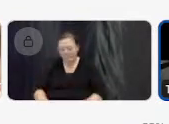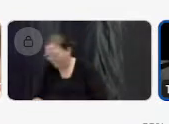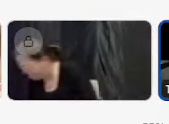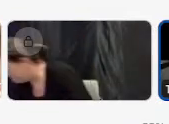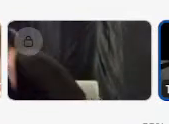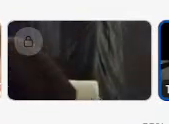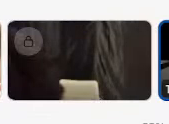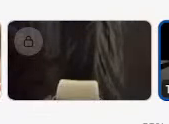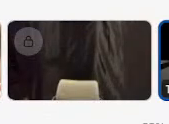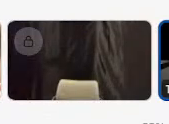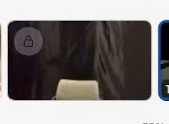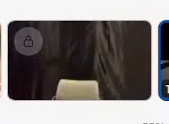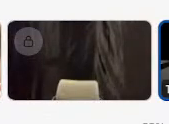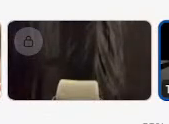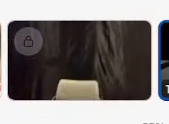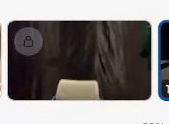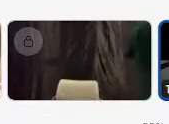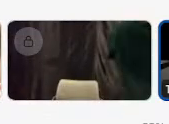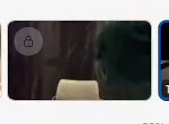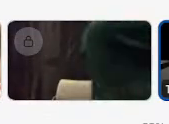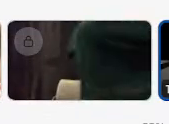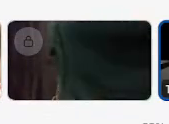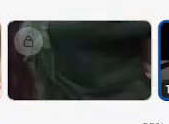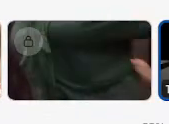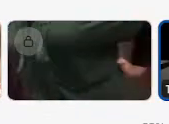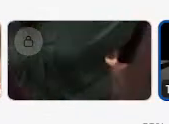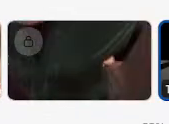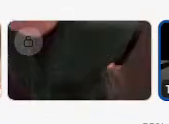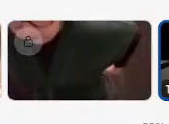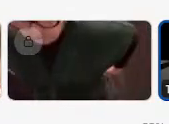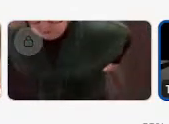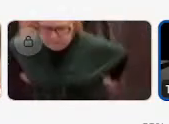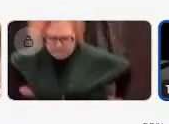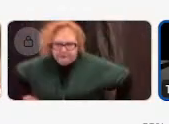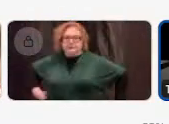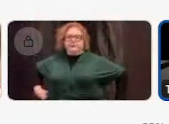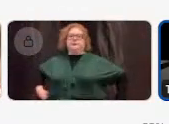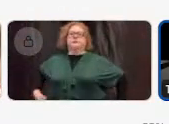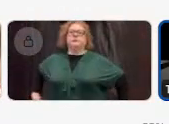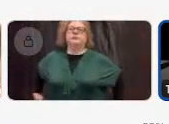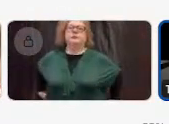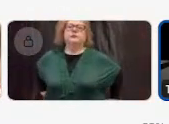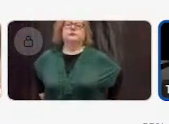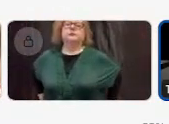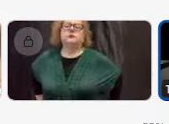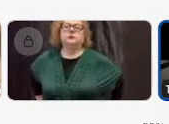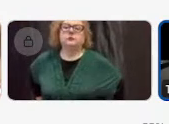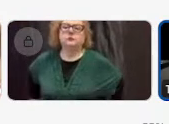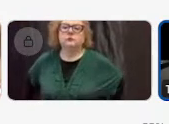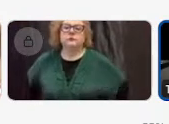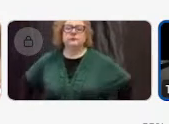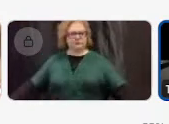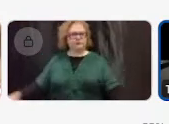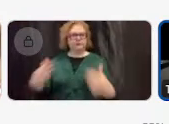Thank you. And at this time, I'm going to open the floor up to any chairpersons that have any particular